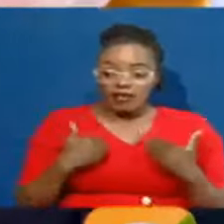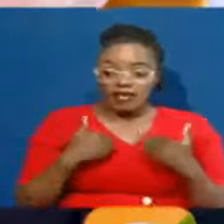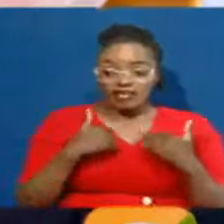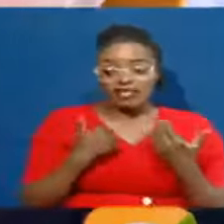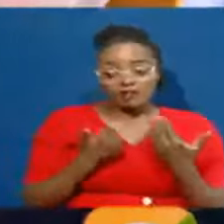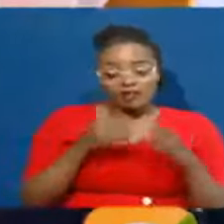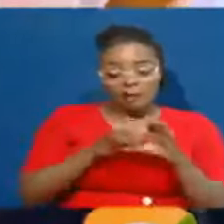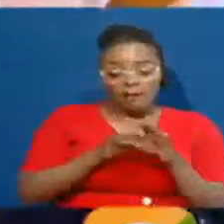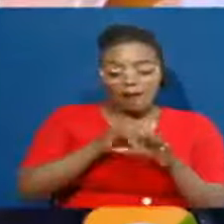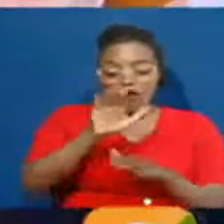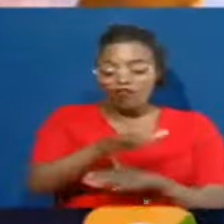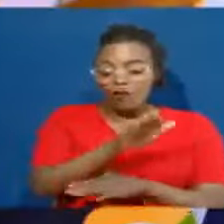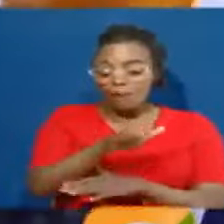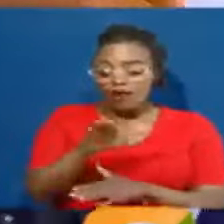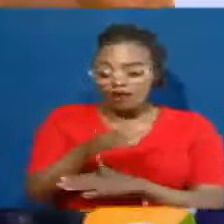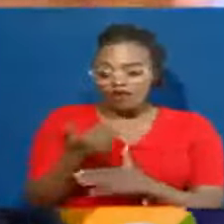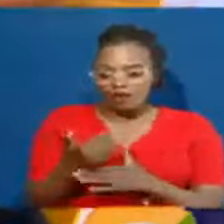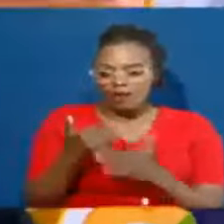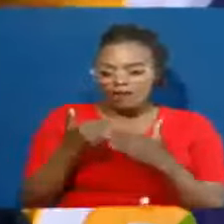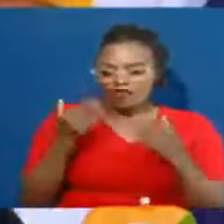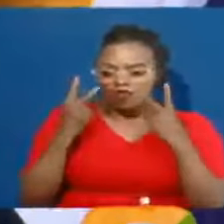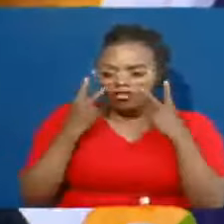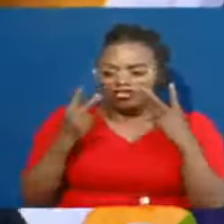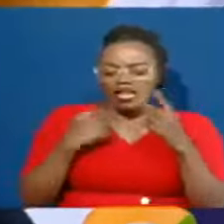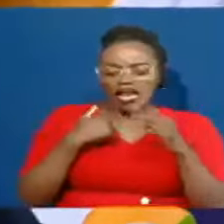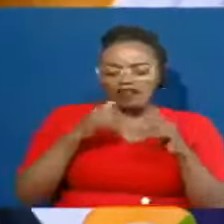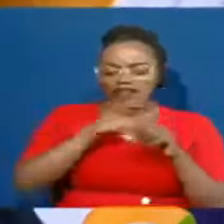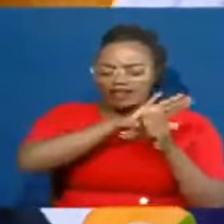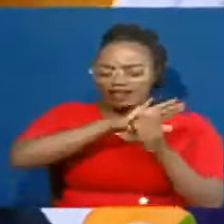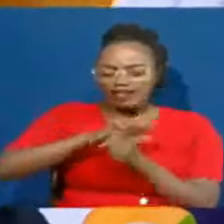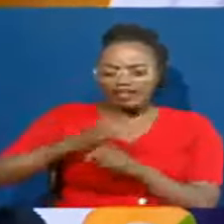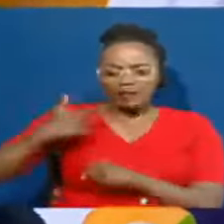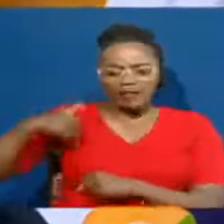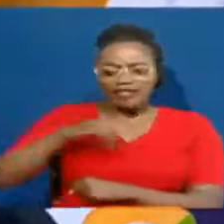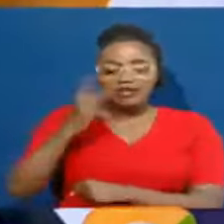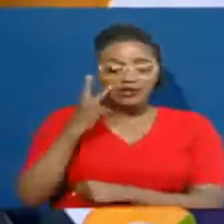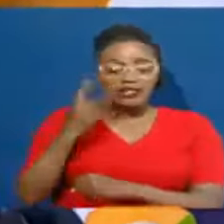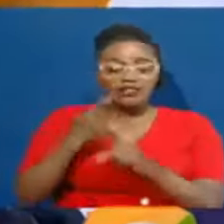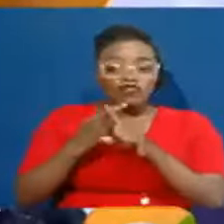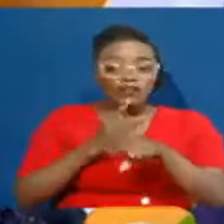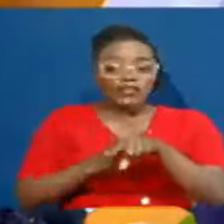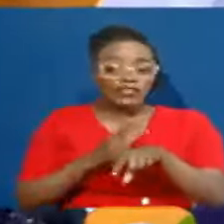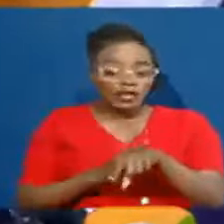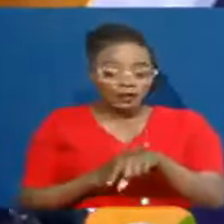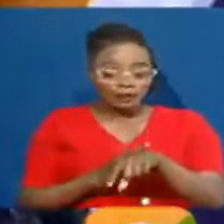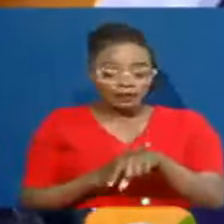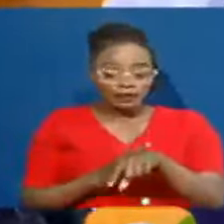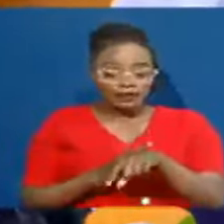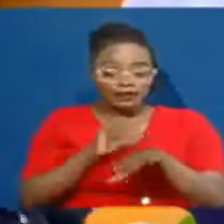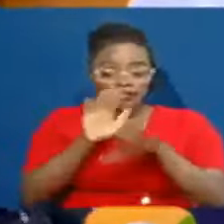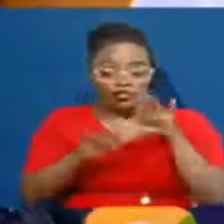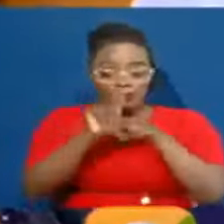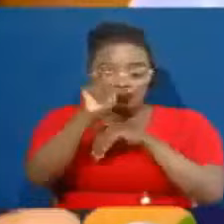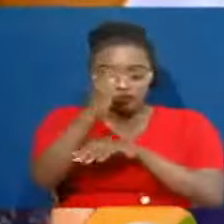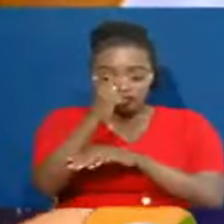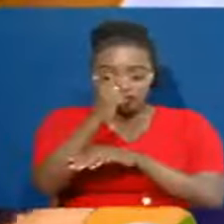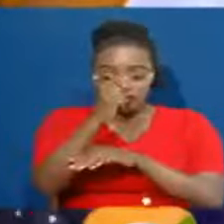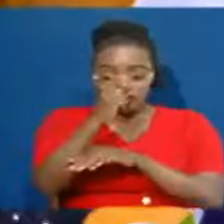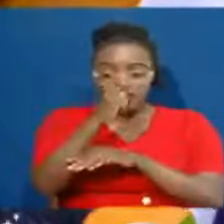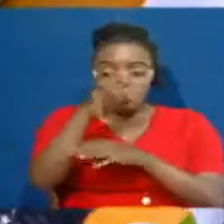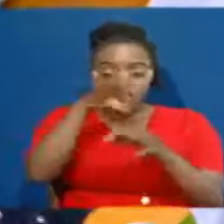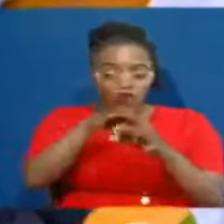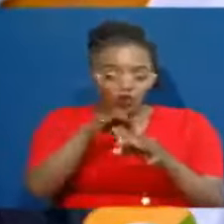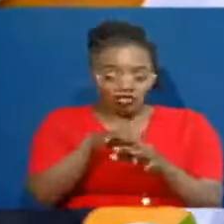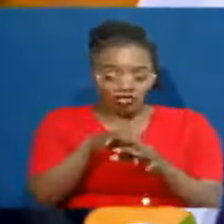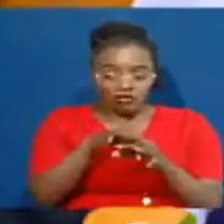mbunge nilikuwa naona ametutenga. Sijawahi kutoka deputy president